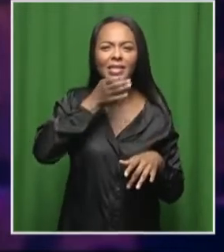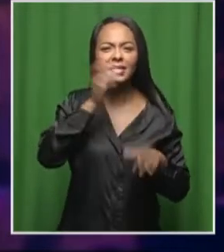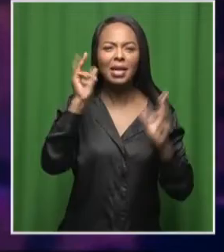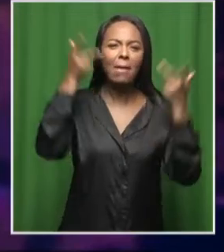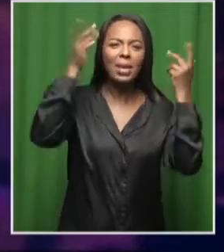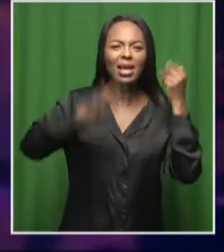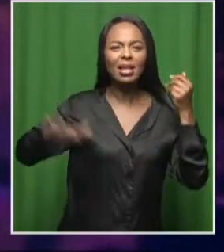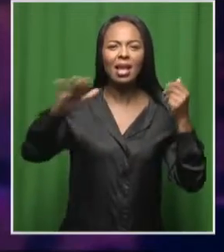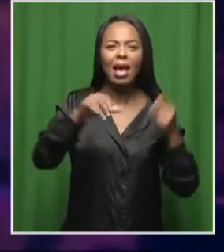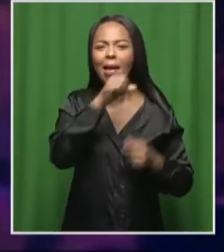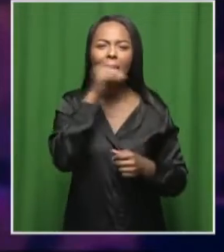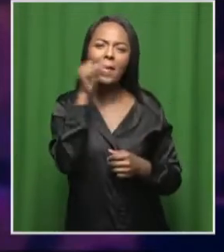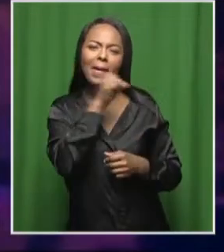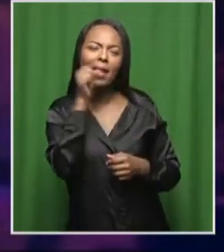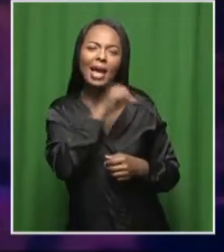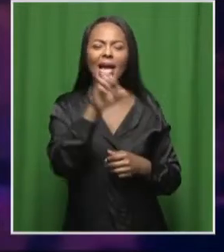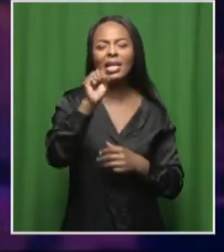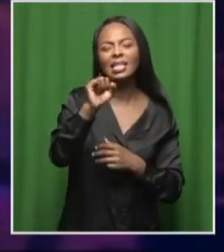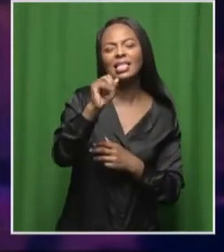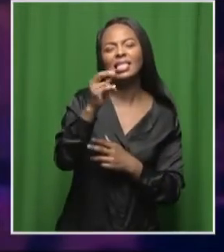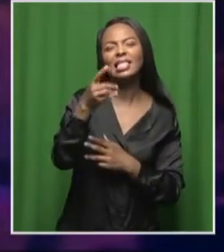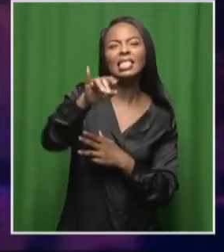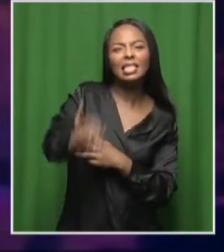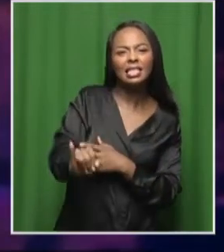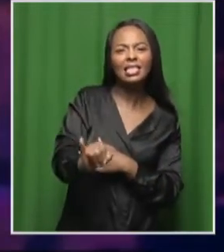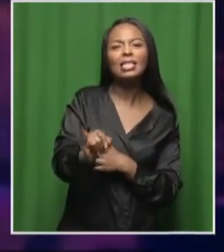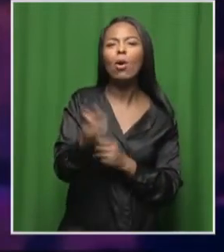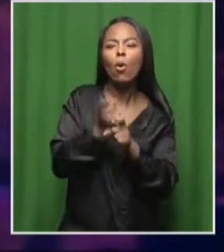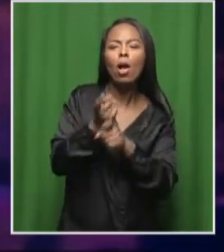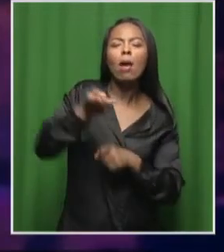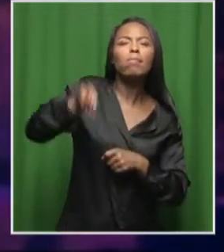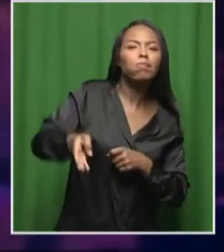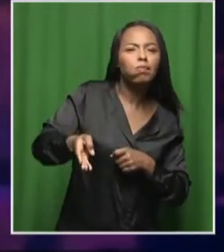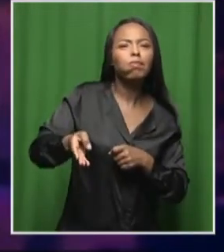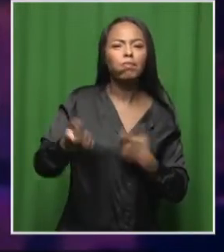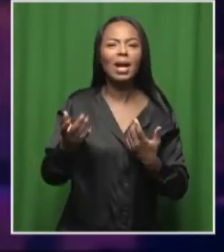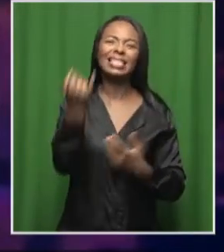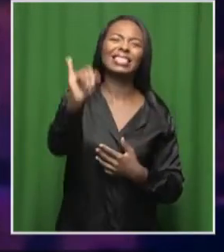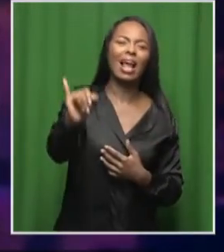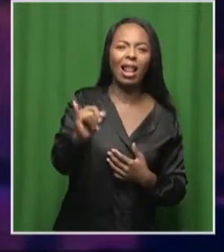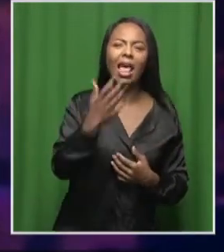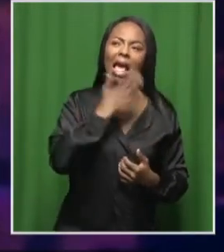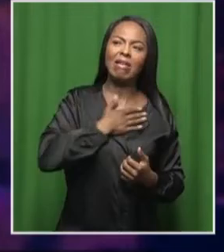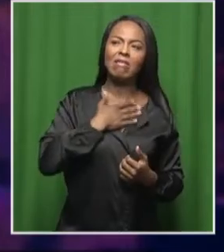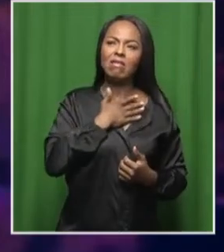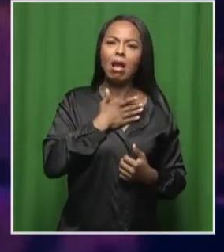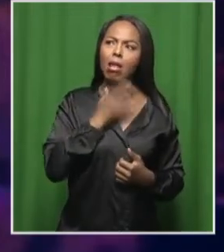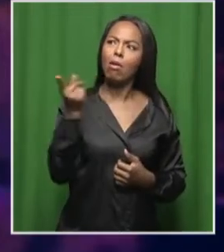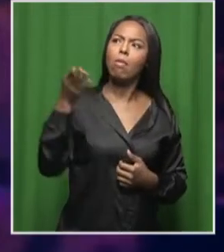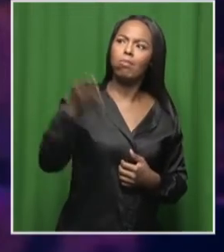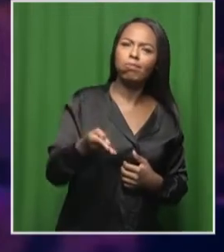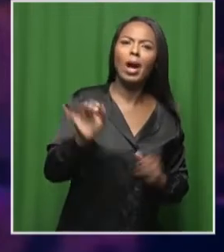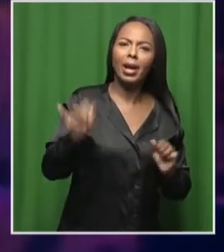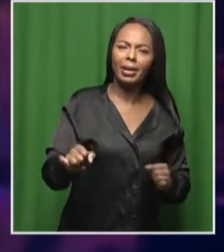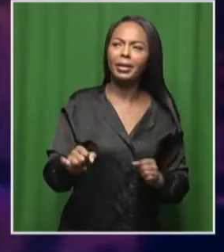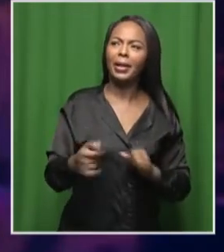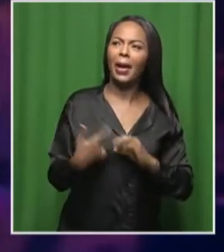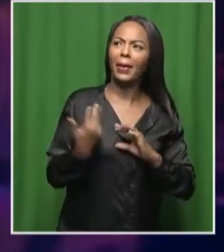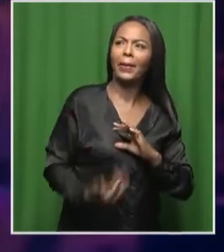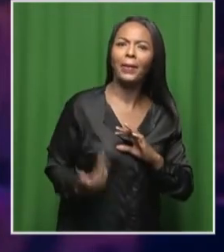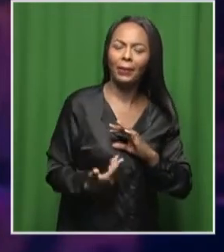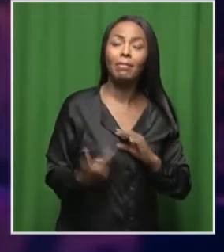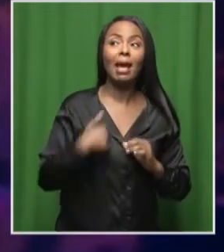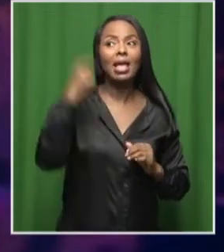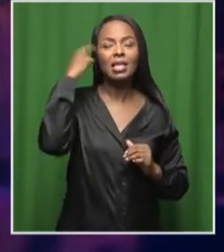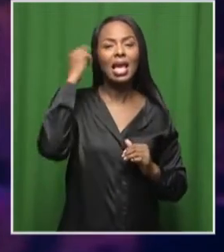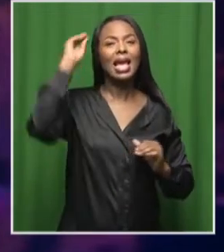Cindy Nkuna, having to have her there all the time and still you have to feel a presence in that space. I think that was